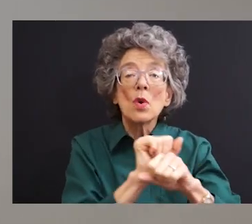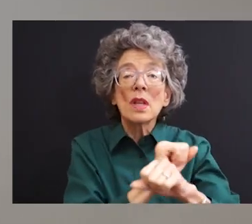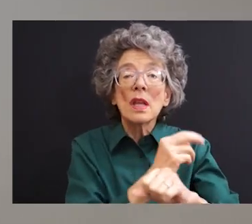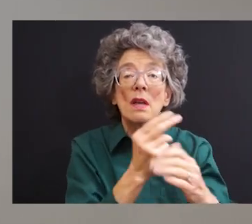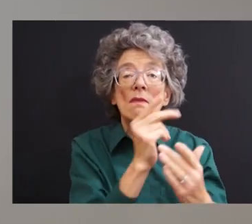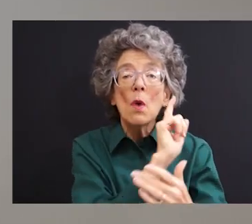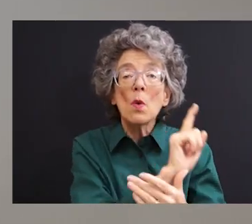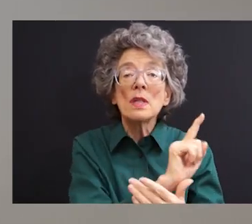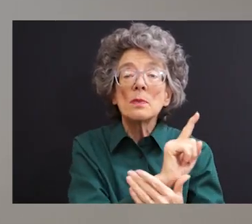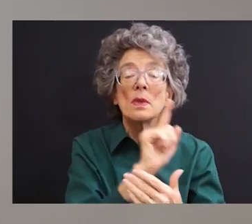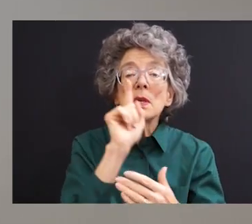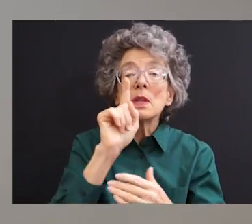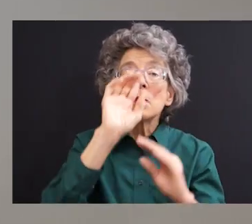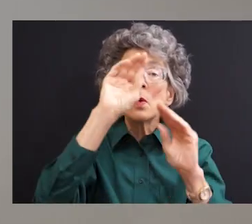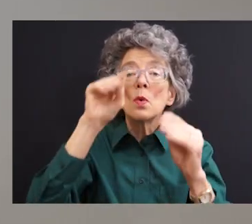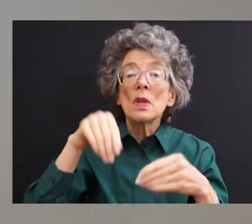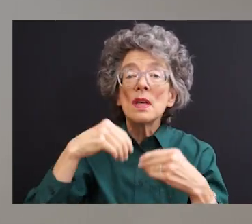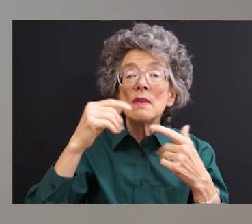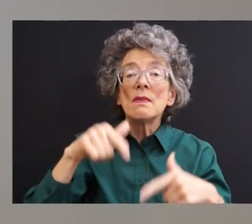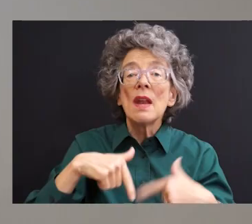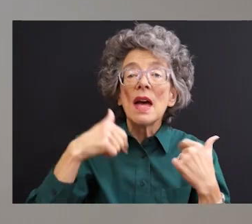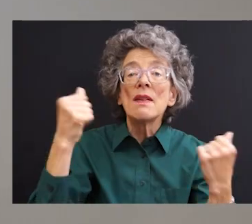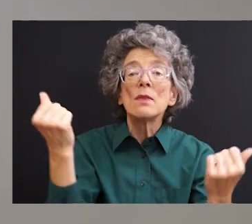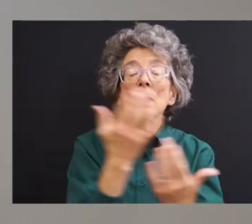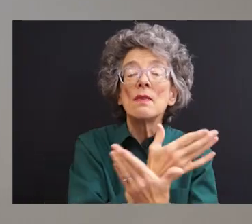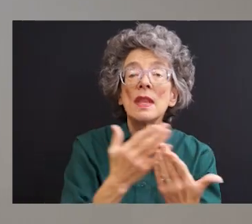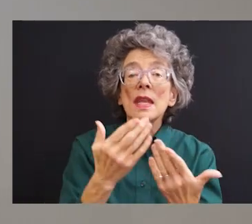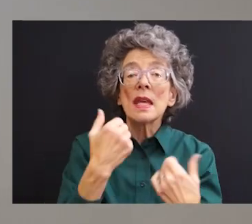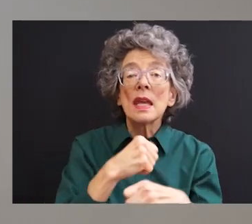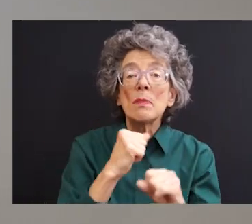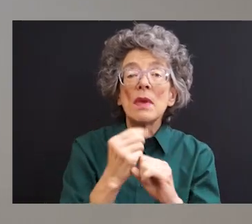Holy Spirit, you give life to all things